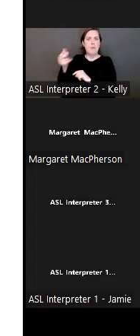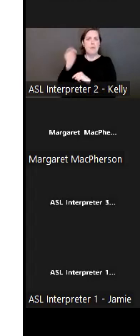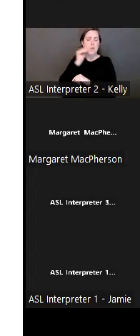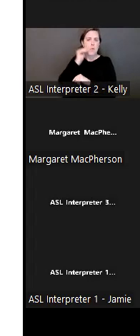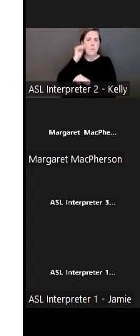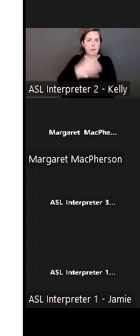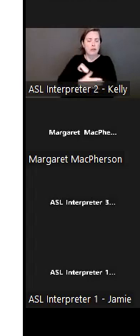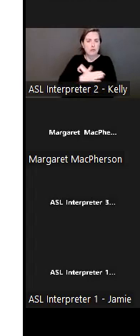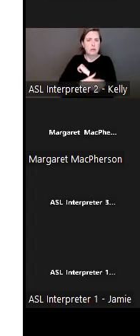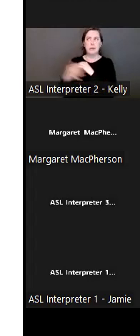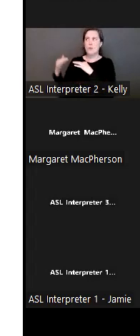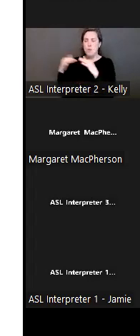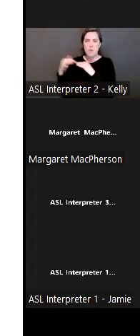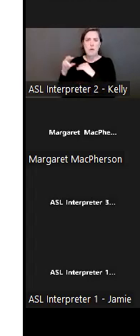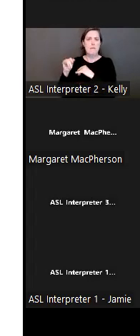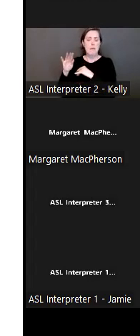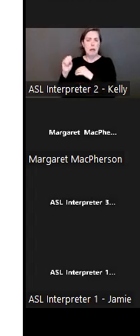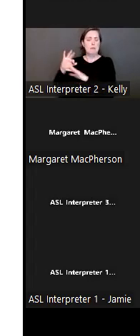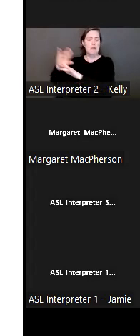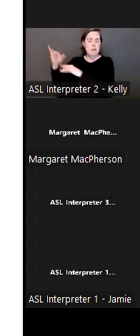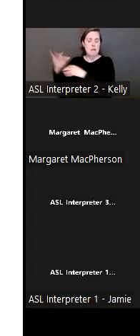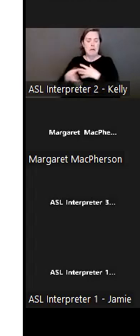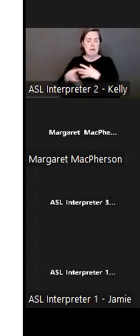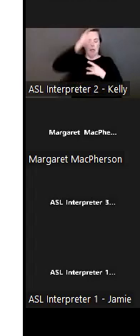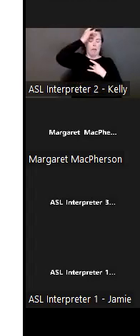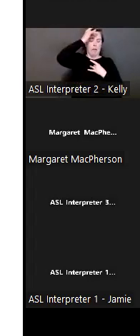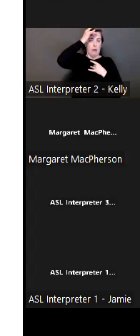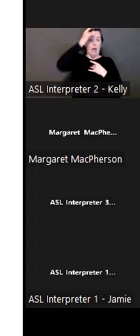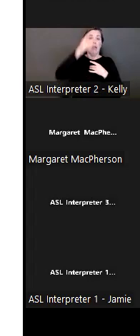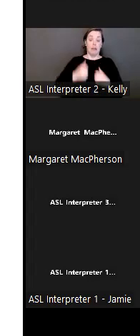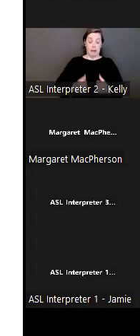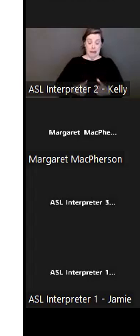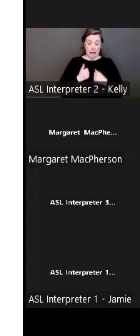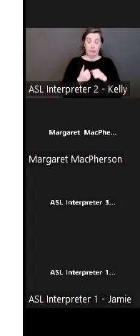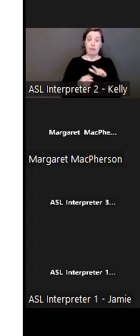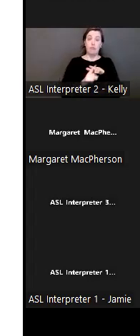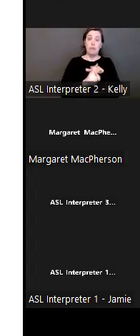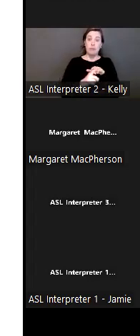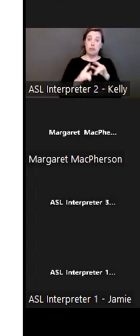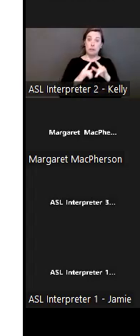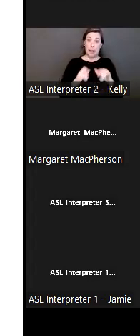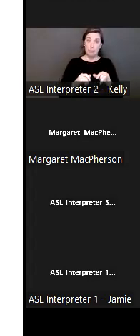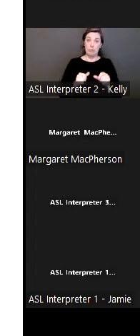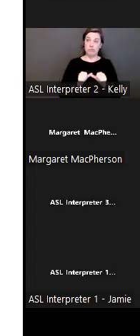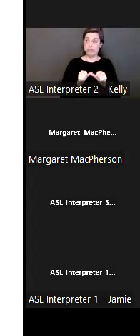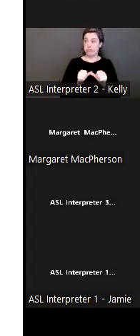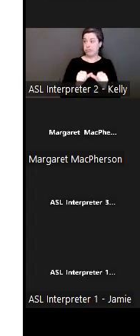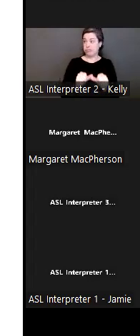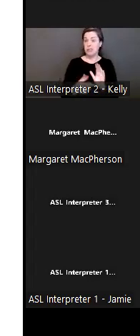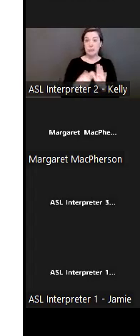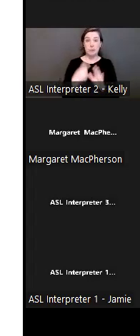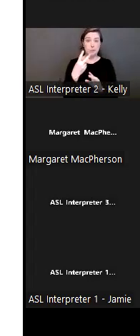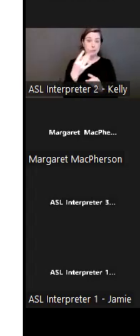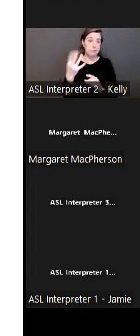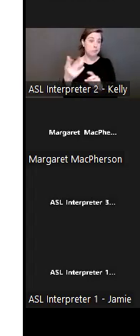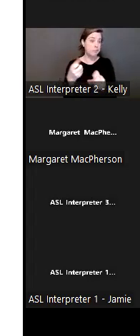then a refugee camp experience, which can often be years long, is itself very traumatizing. And in fact, that experience is